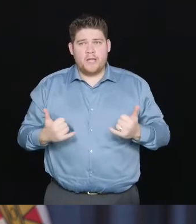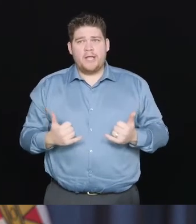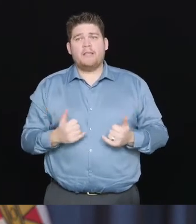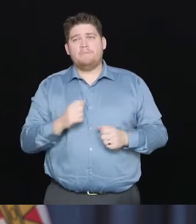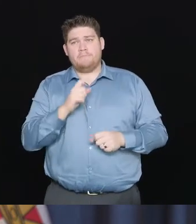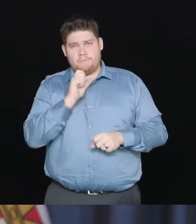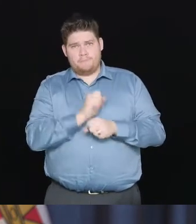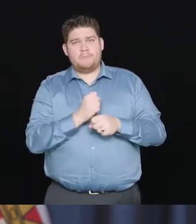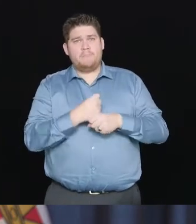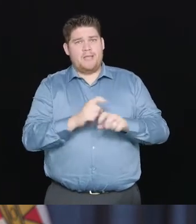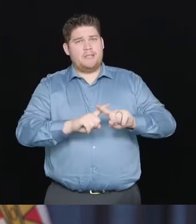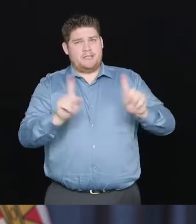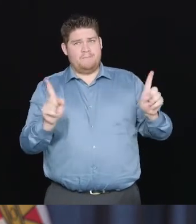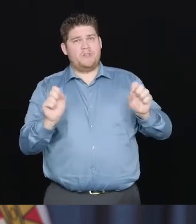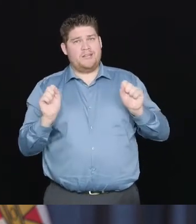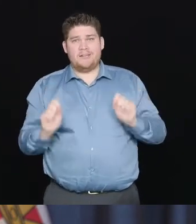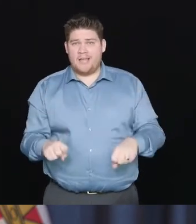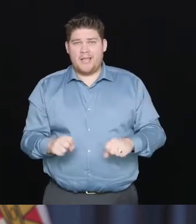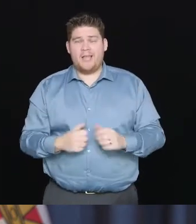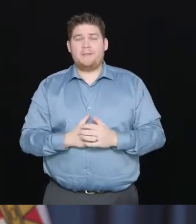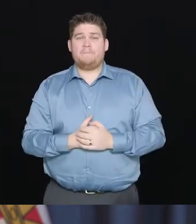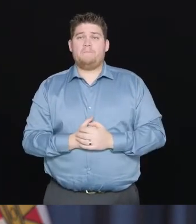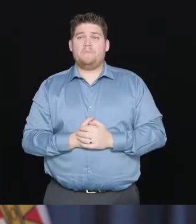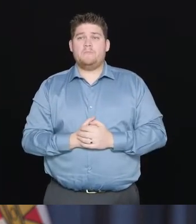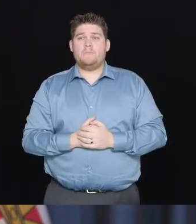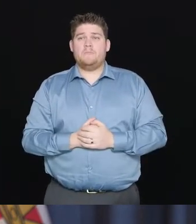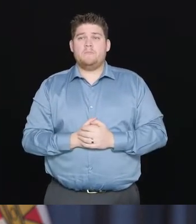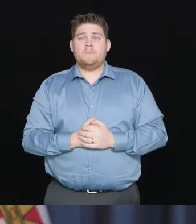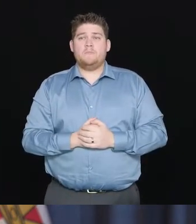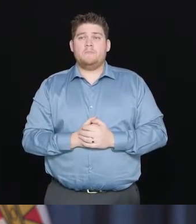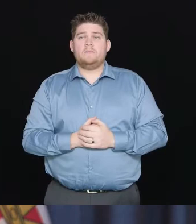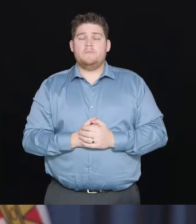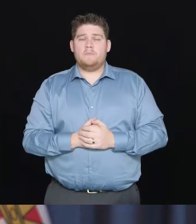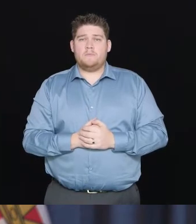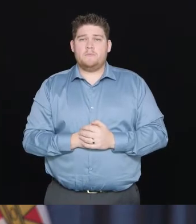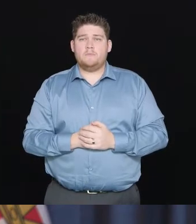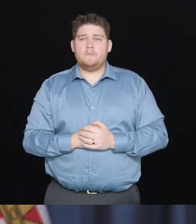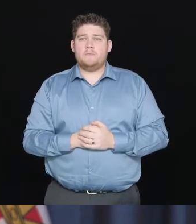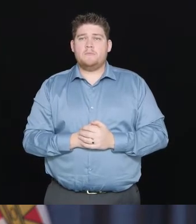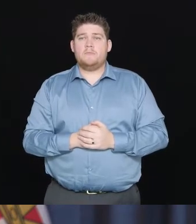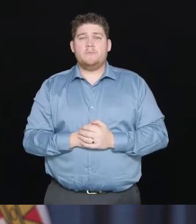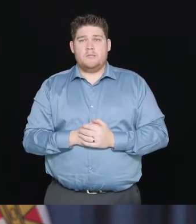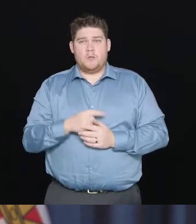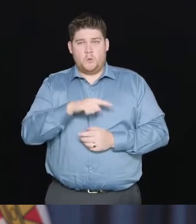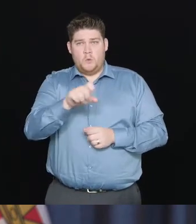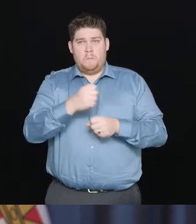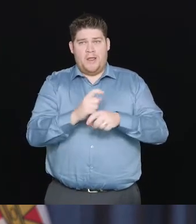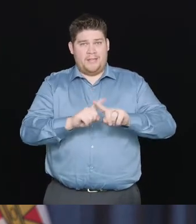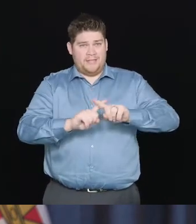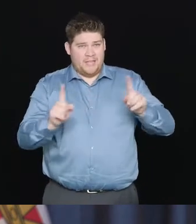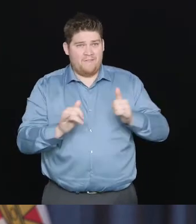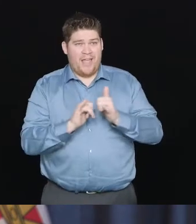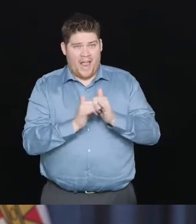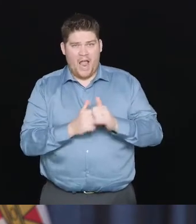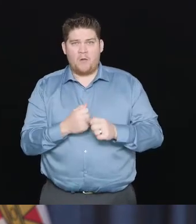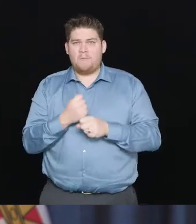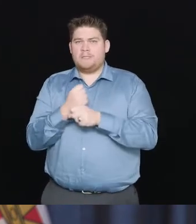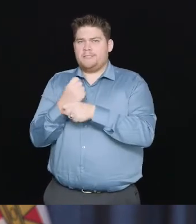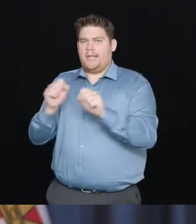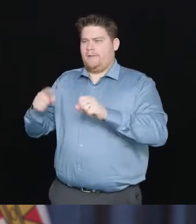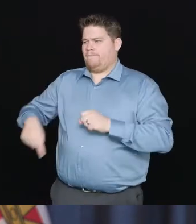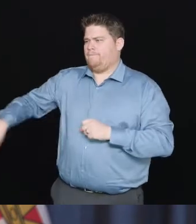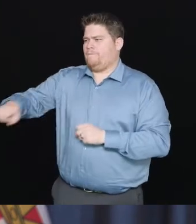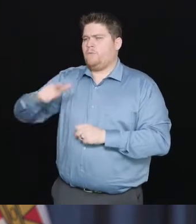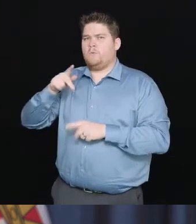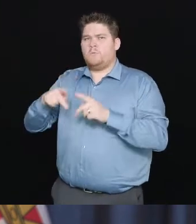us help save the ones we love, perhaps, tomorrow. Working apart, we're standing together. The distance between us unites